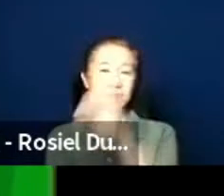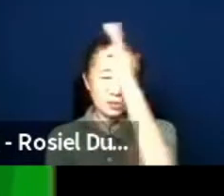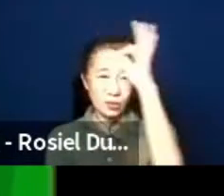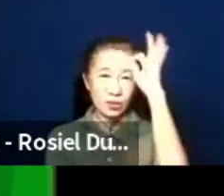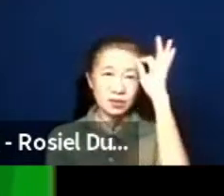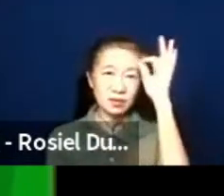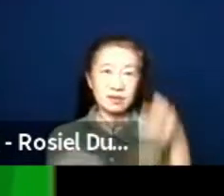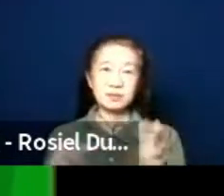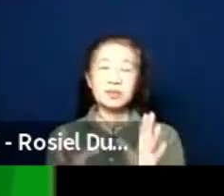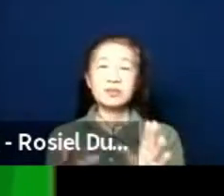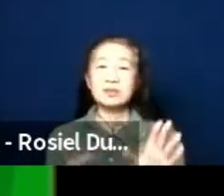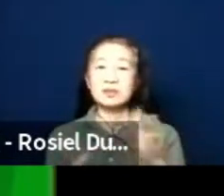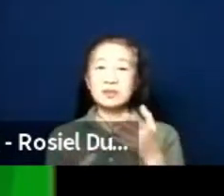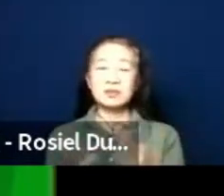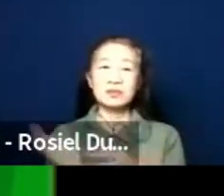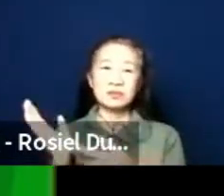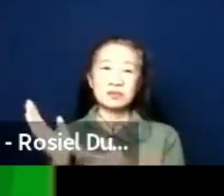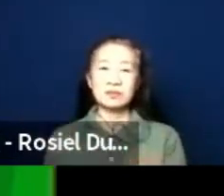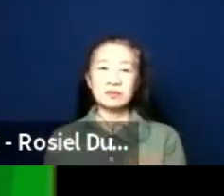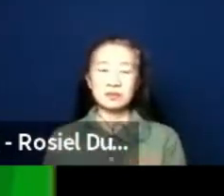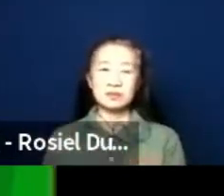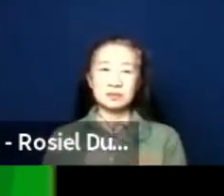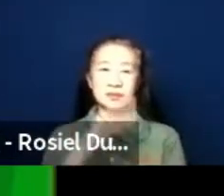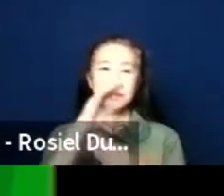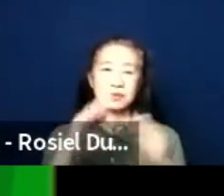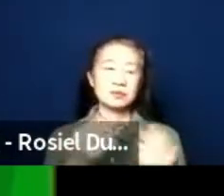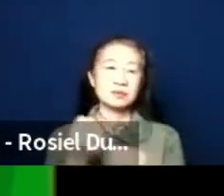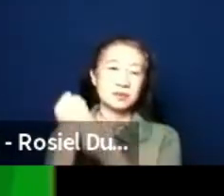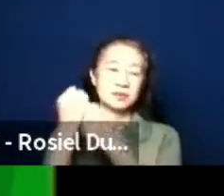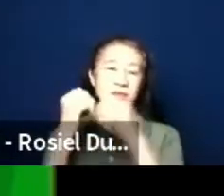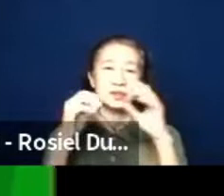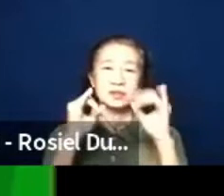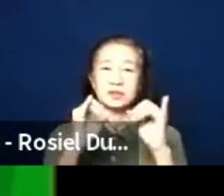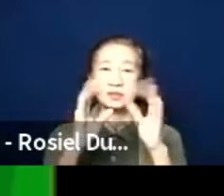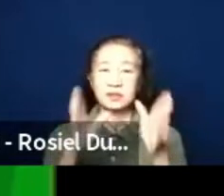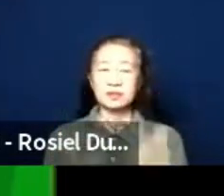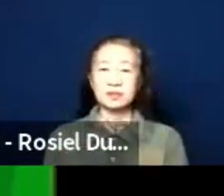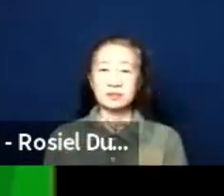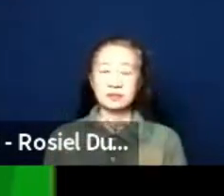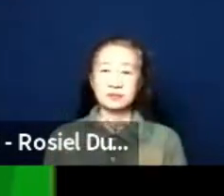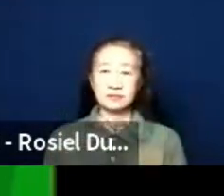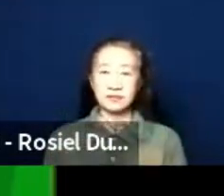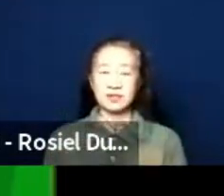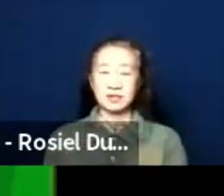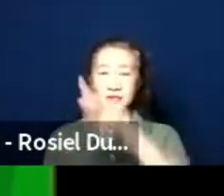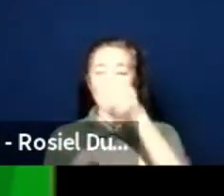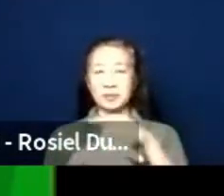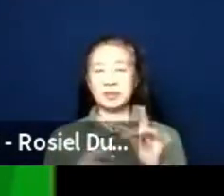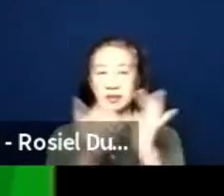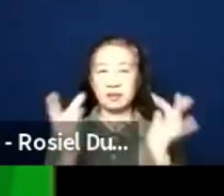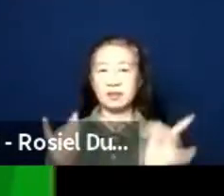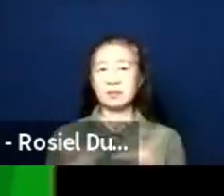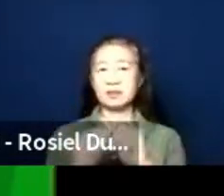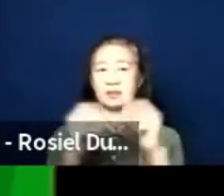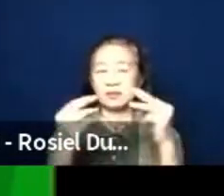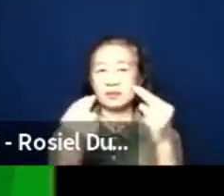And allow me to share to you my credential as a basic life support instructor and provider under the Philippine Heart Association. And of